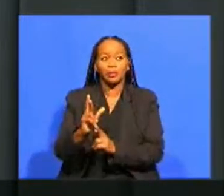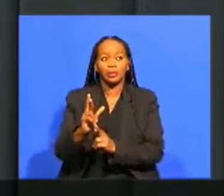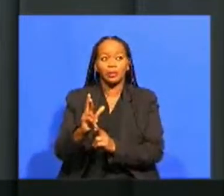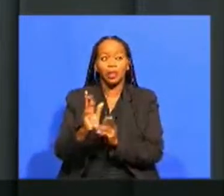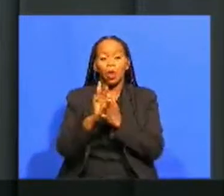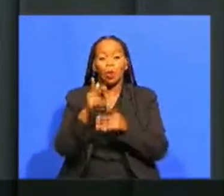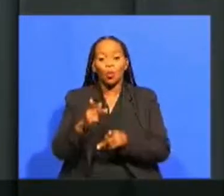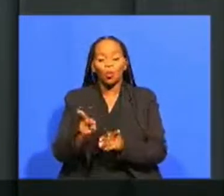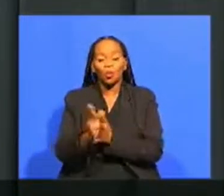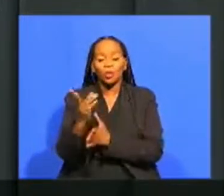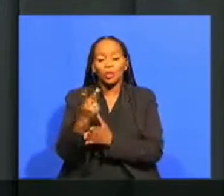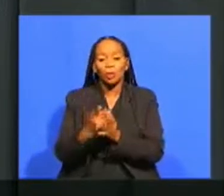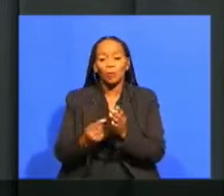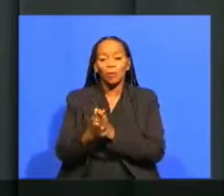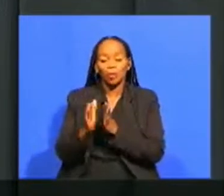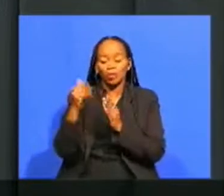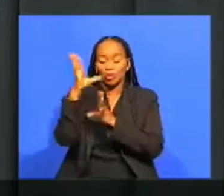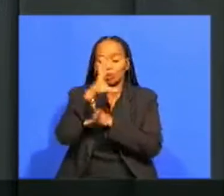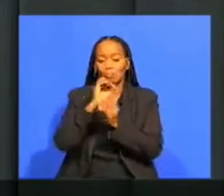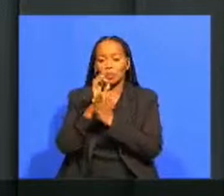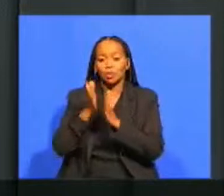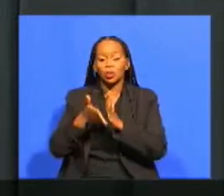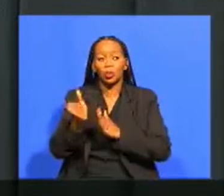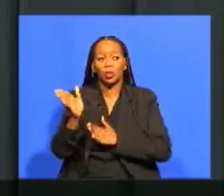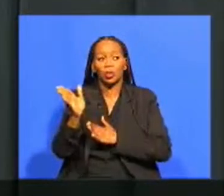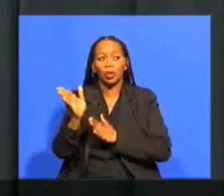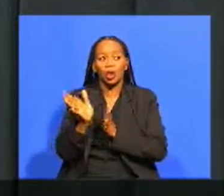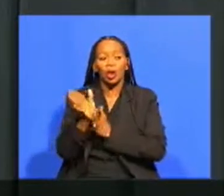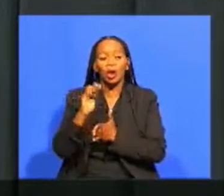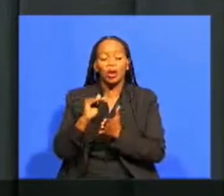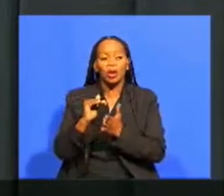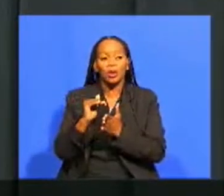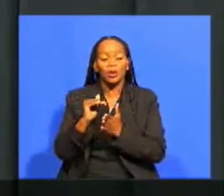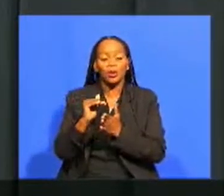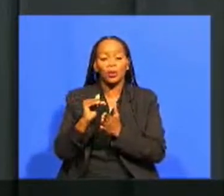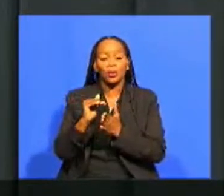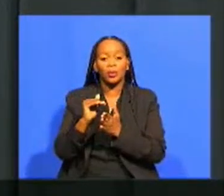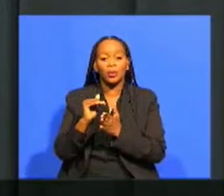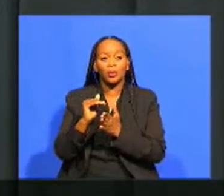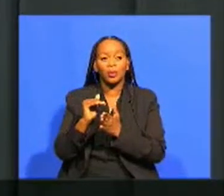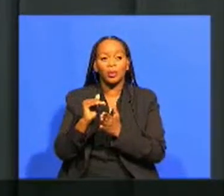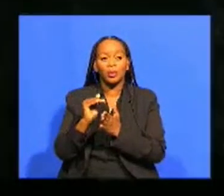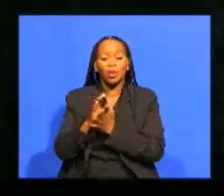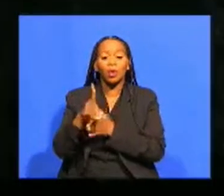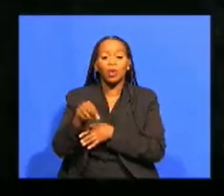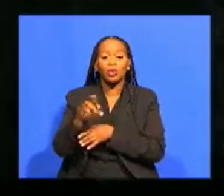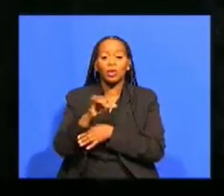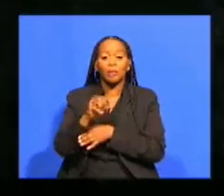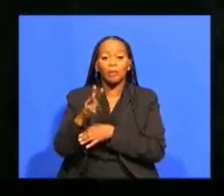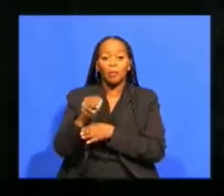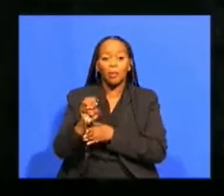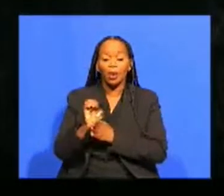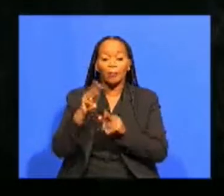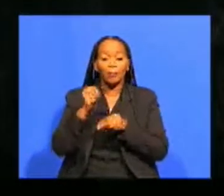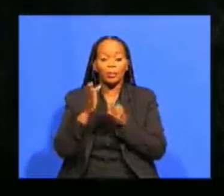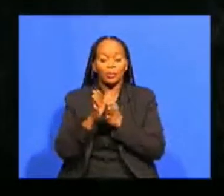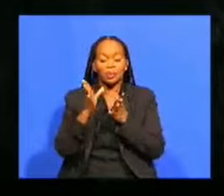allow our Excellencies to take leave. And once Sorry, again, Marcelo, yes, sir. The Prime Minister wants to make some closing statement.